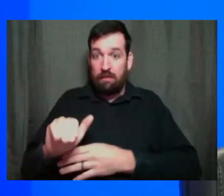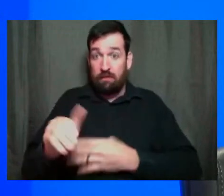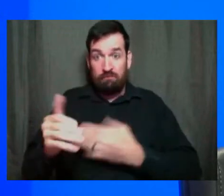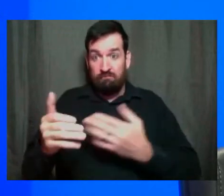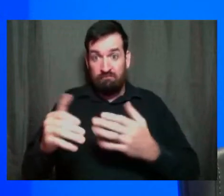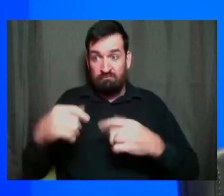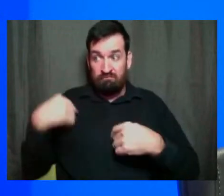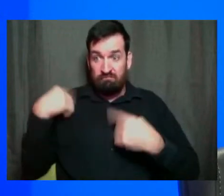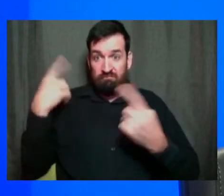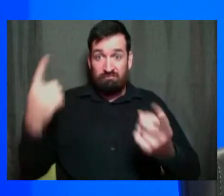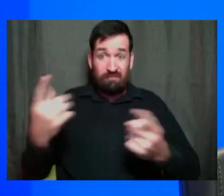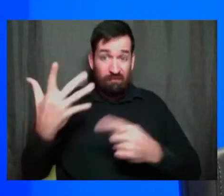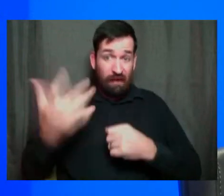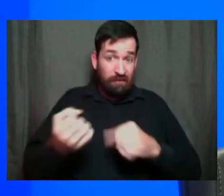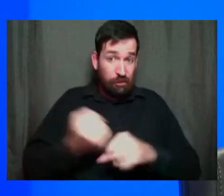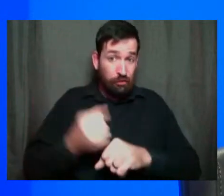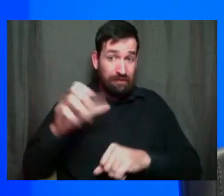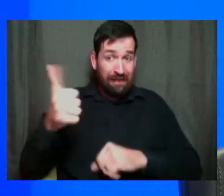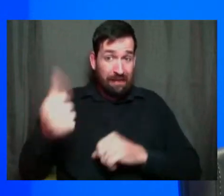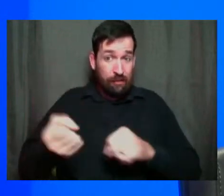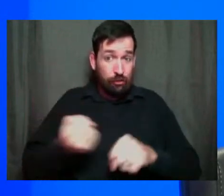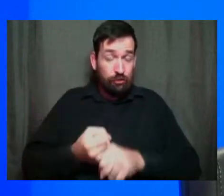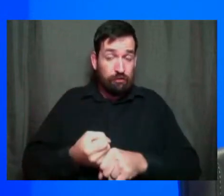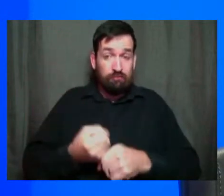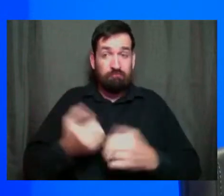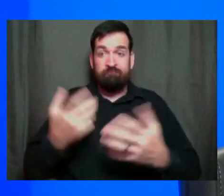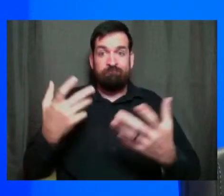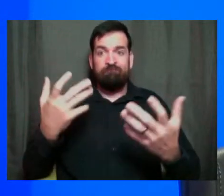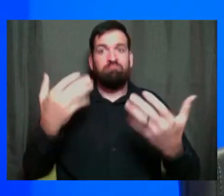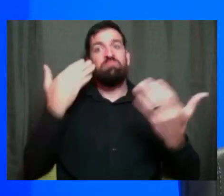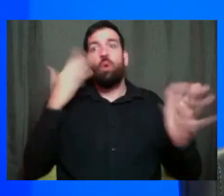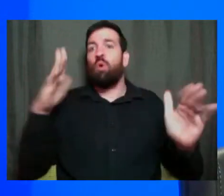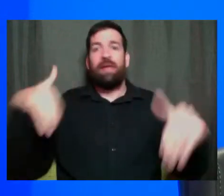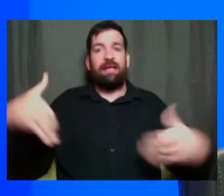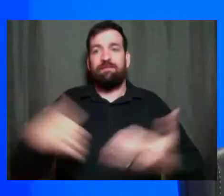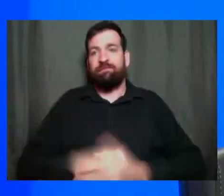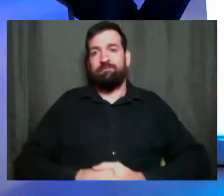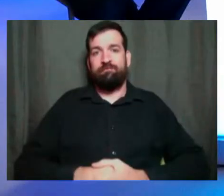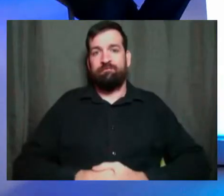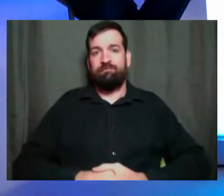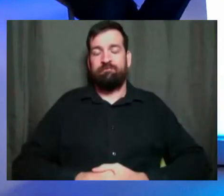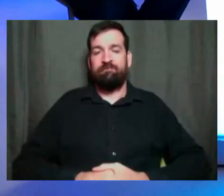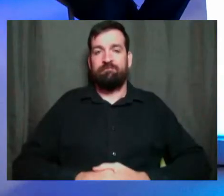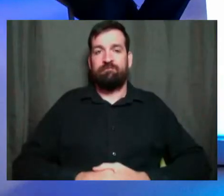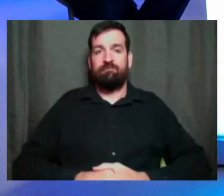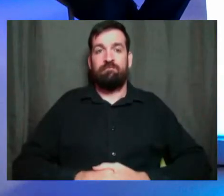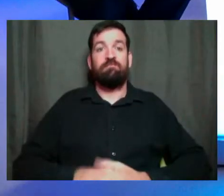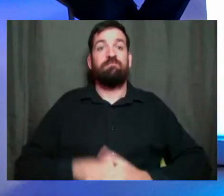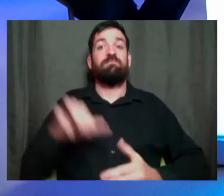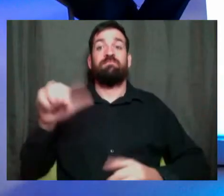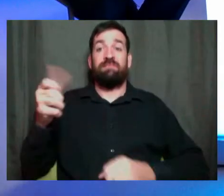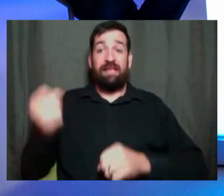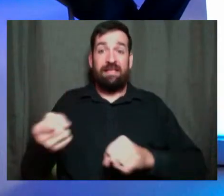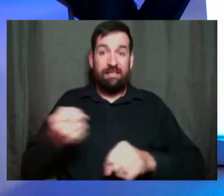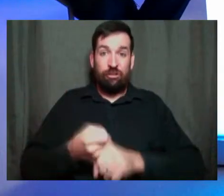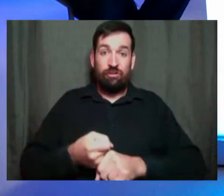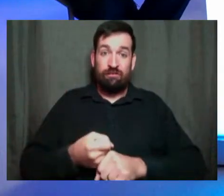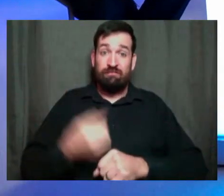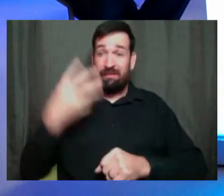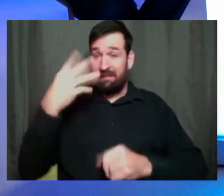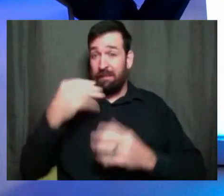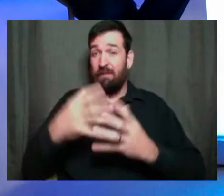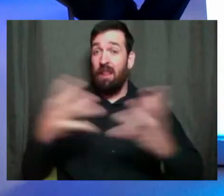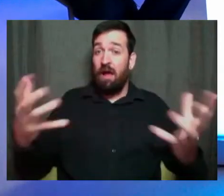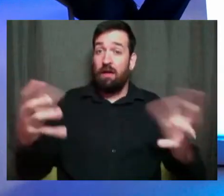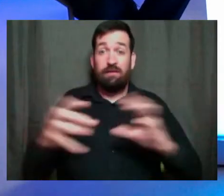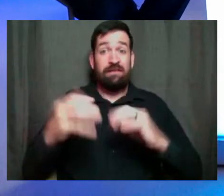could it actually have a health consequence? We just don't know. It's too early to say. So recalled. I had it for 10 years. Yep. Slept a lot of time on it, but so far no ill